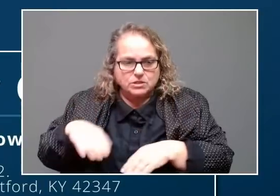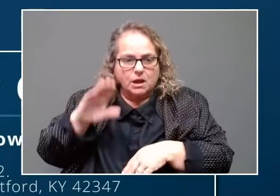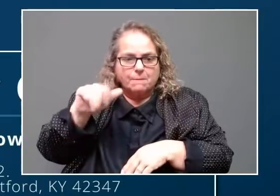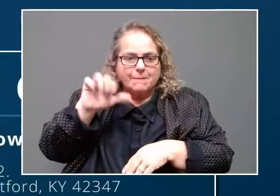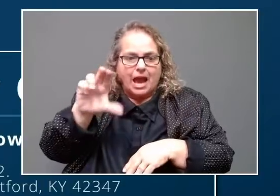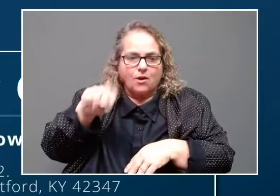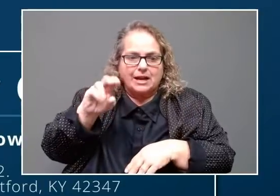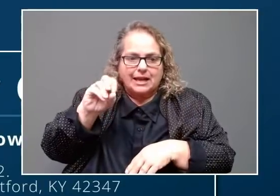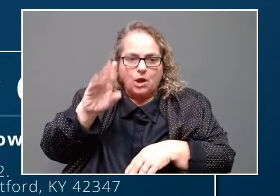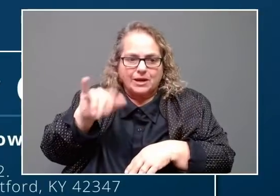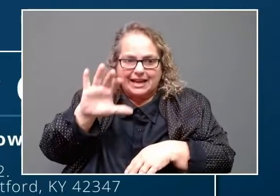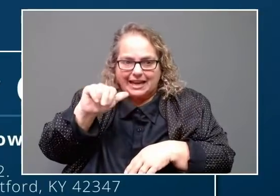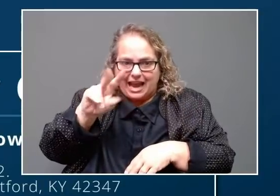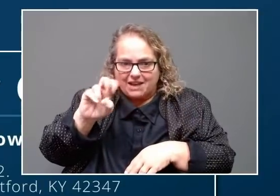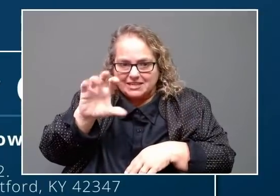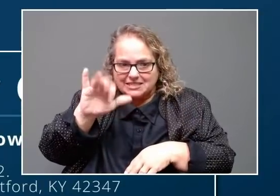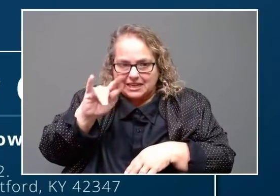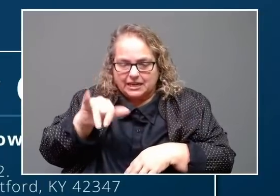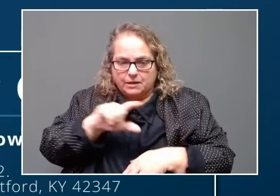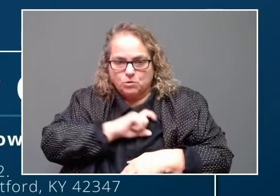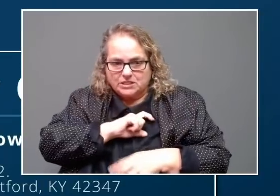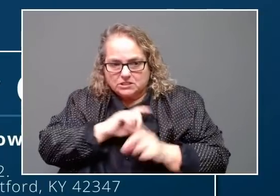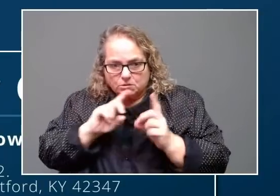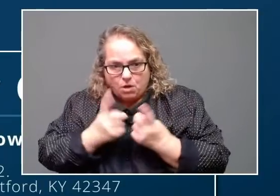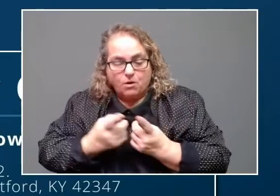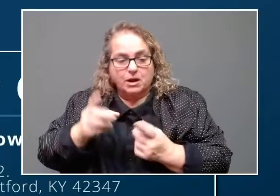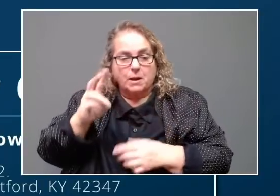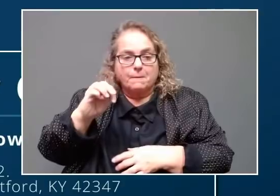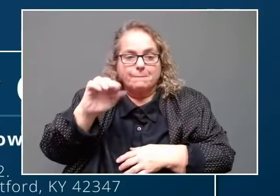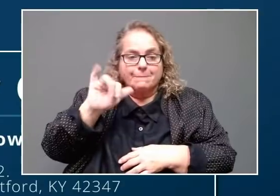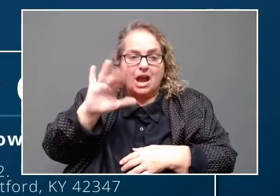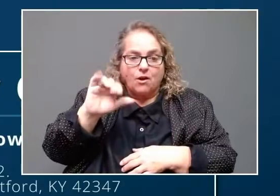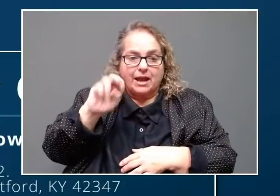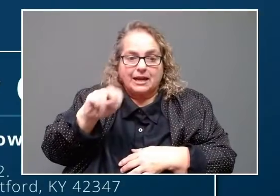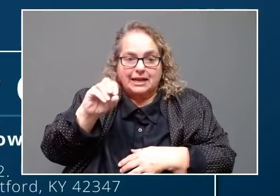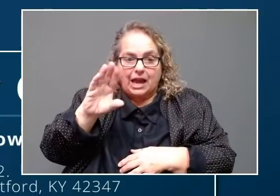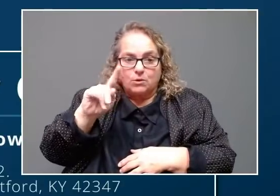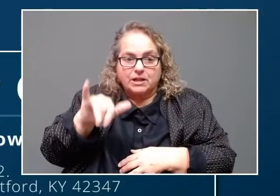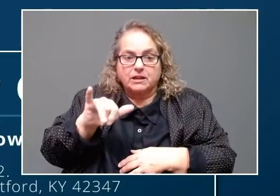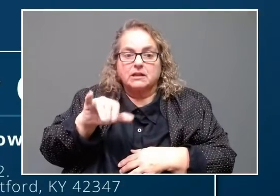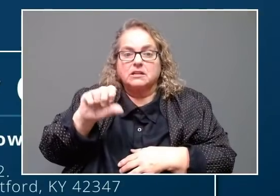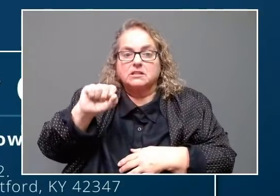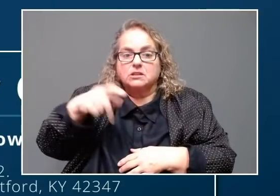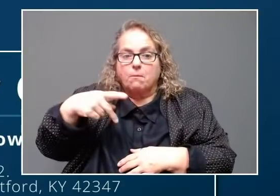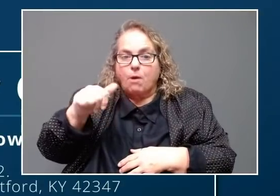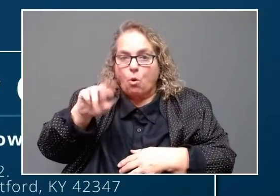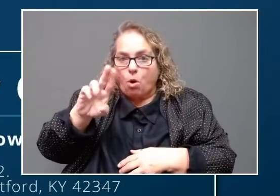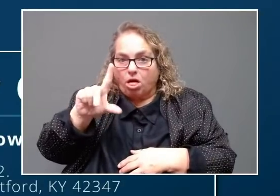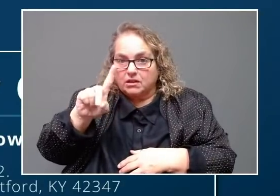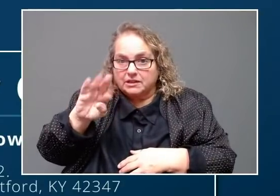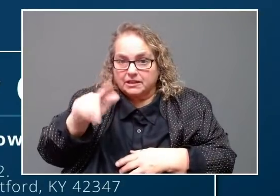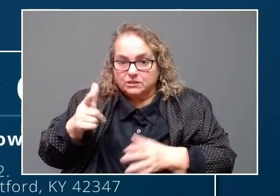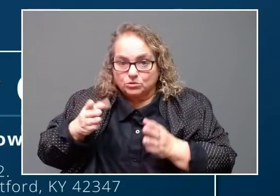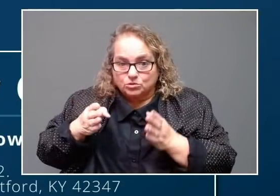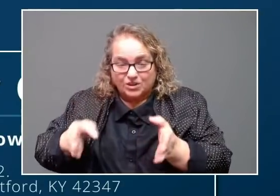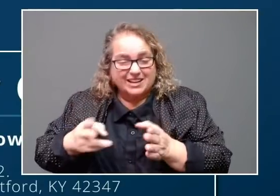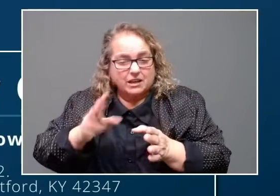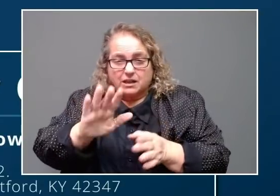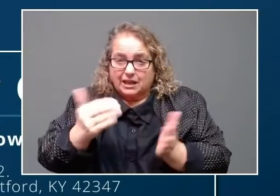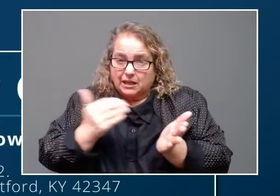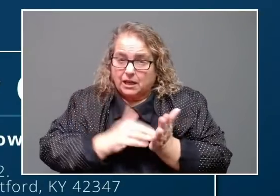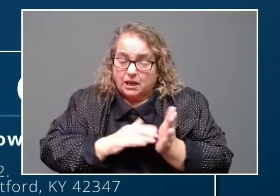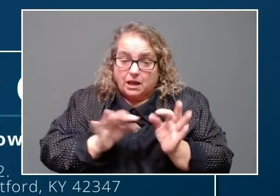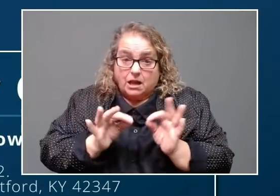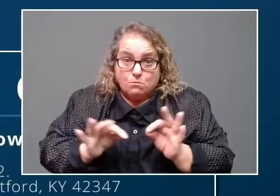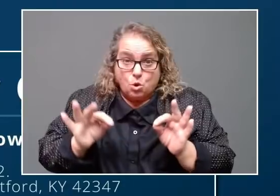Marion County on North Spalding Street. And again, it's really important that we not only get your claim in, but get it